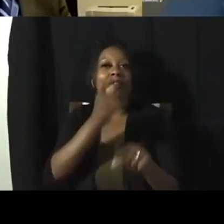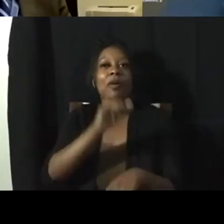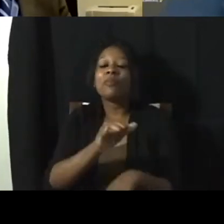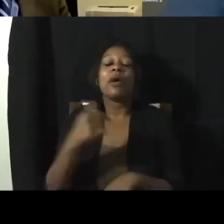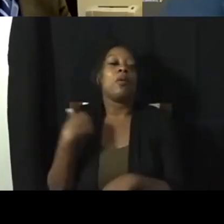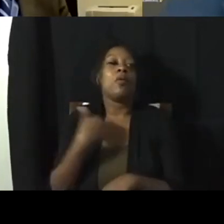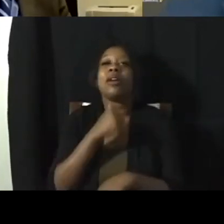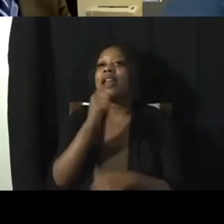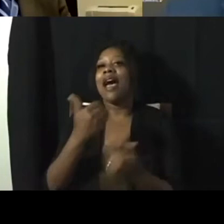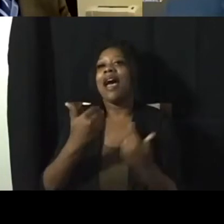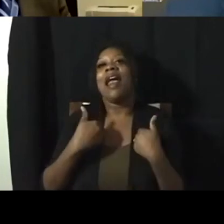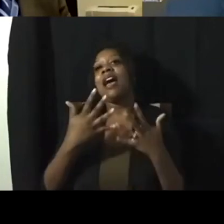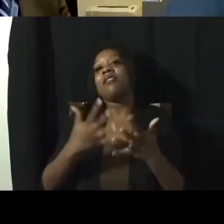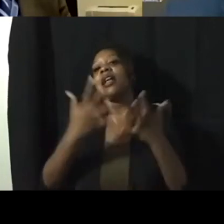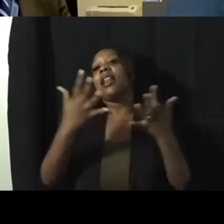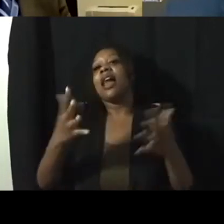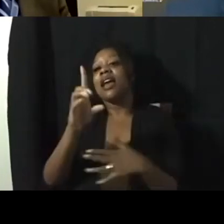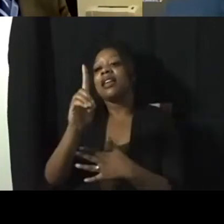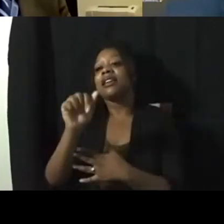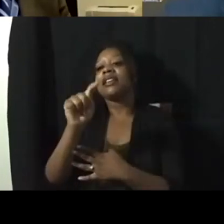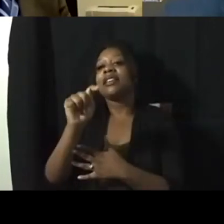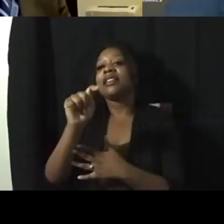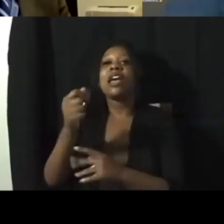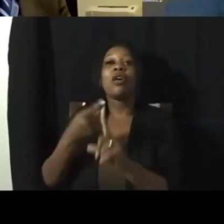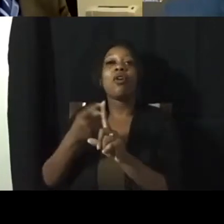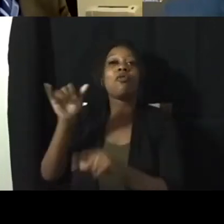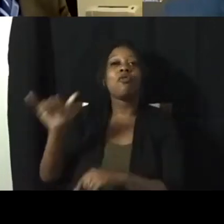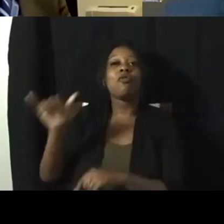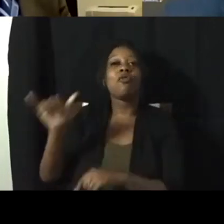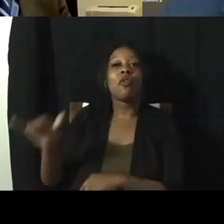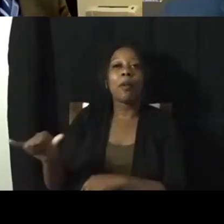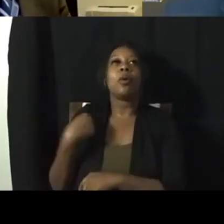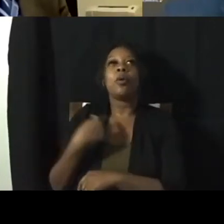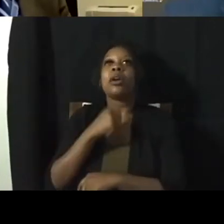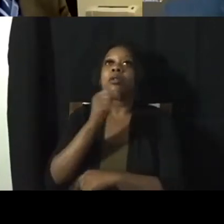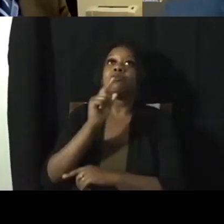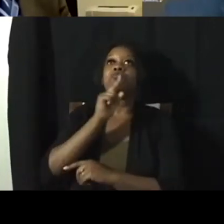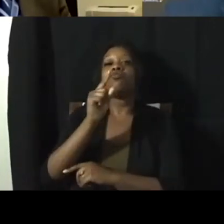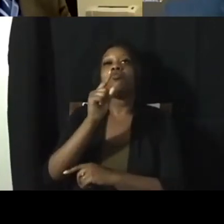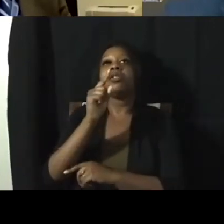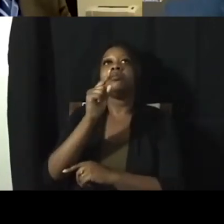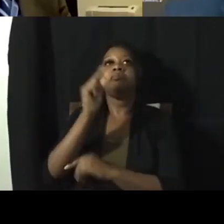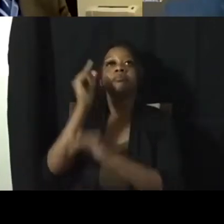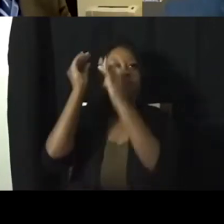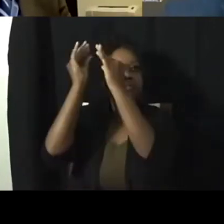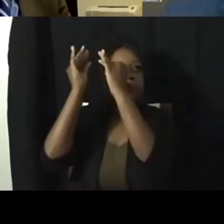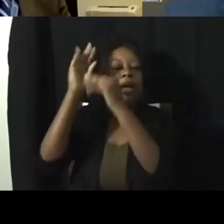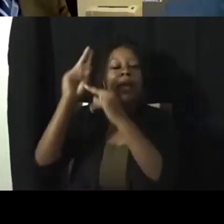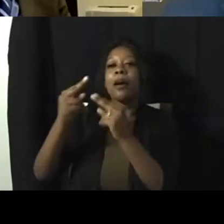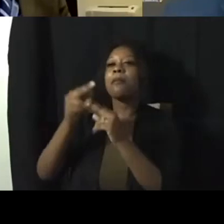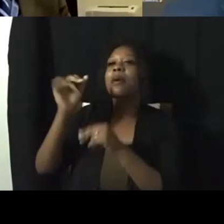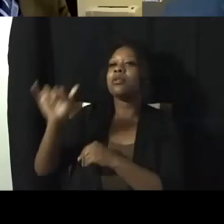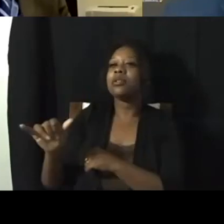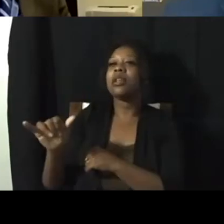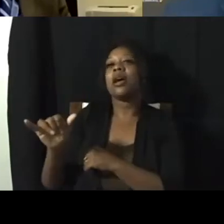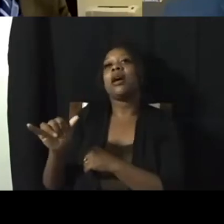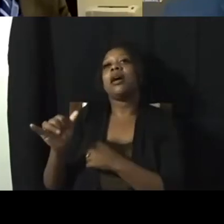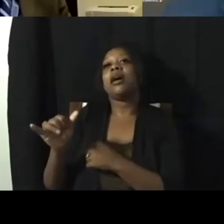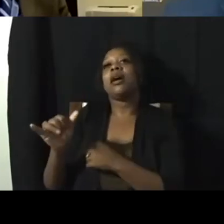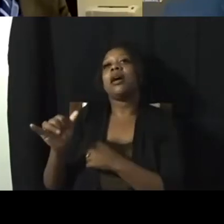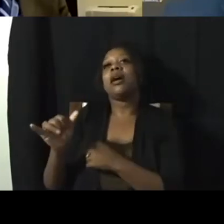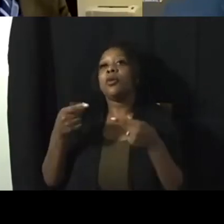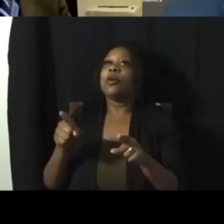don't think that we necessarily think through that when it comes to these sort of unprecedented